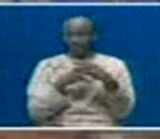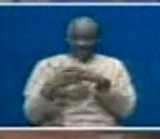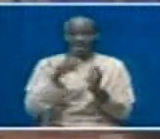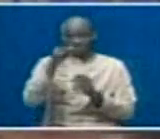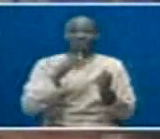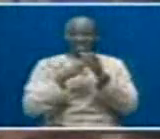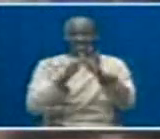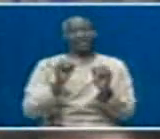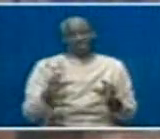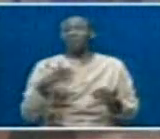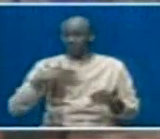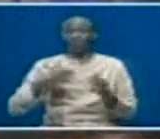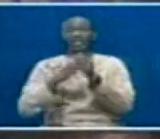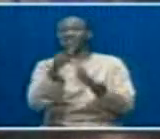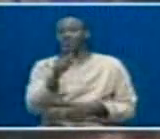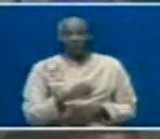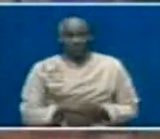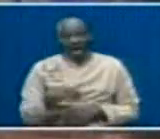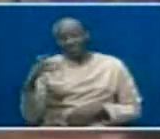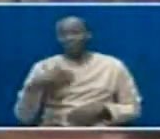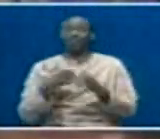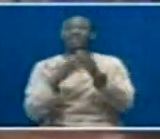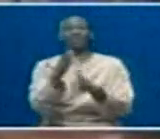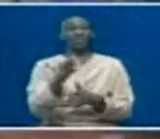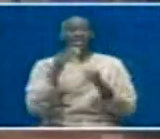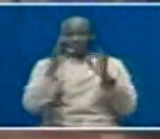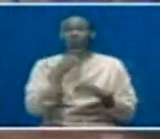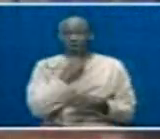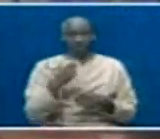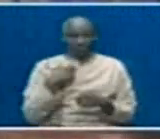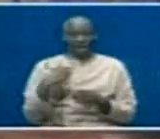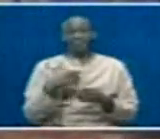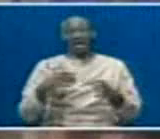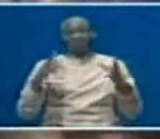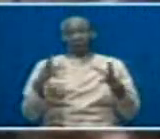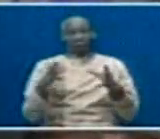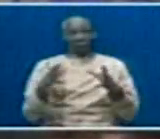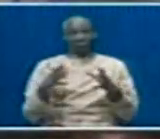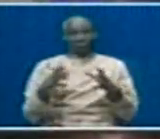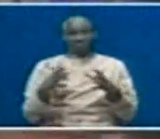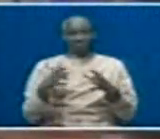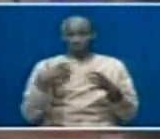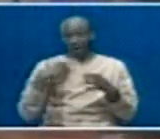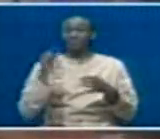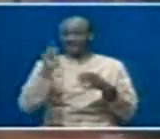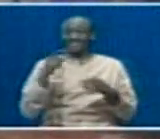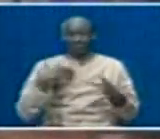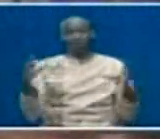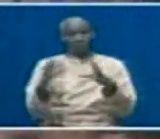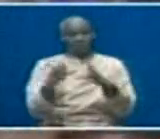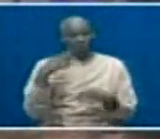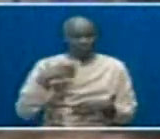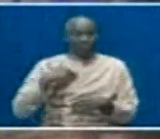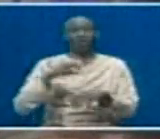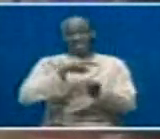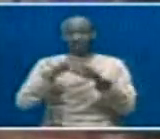leader. You're going to be led by others. Yeah. Because if you want to attack a country, you have a country of